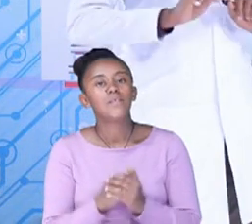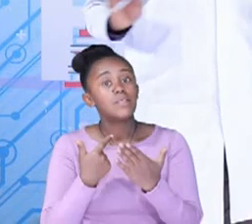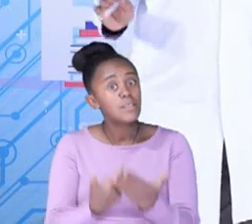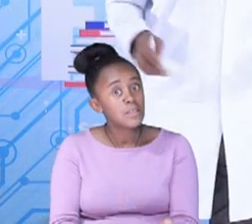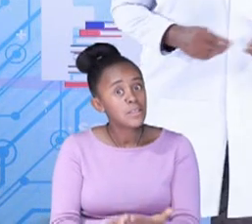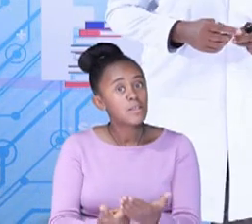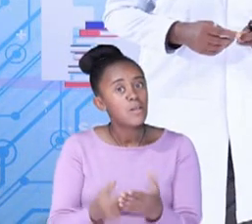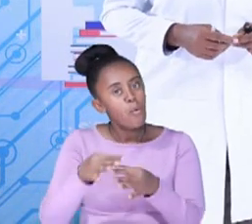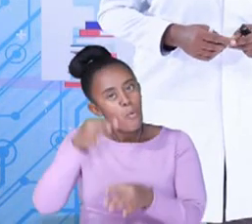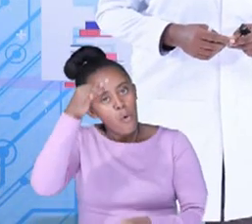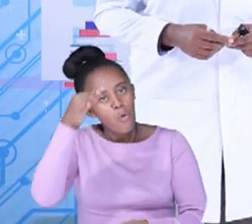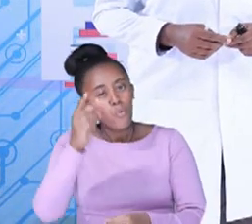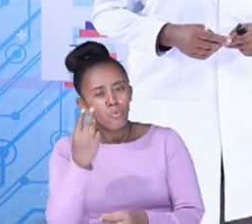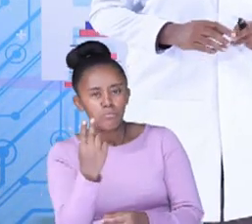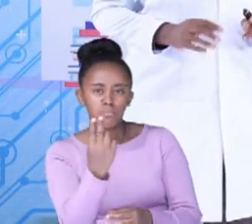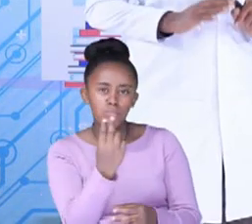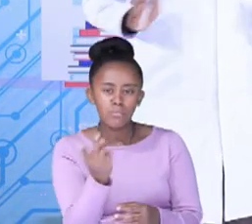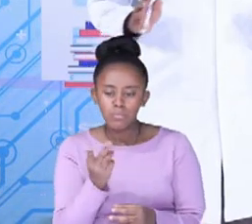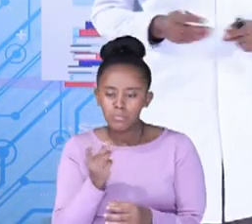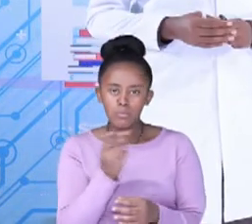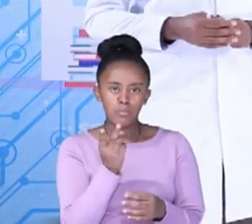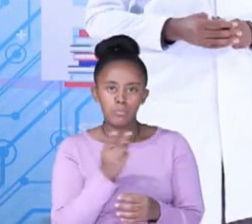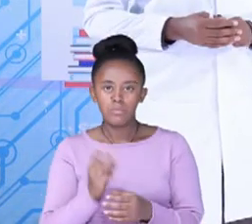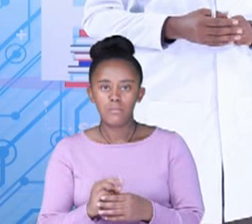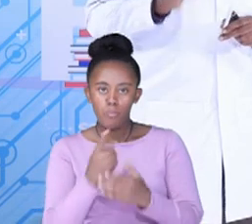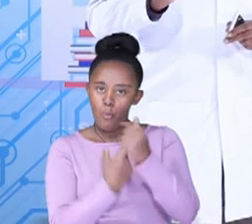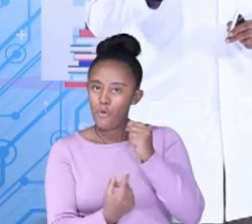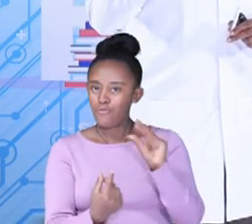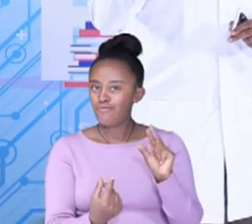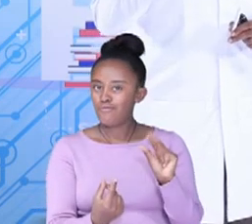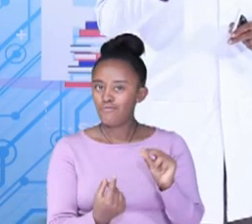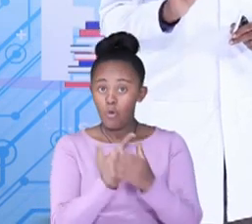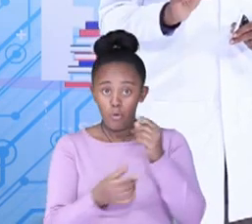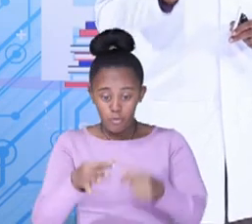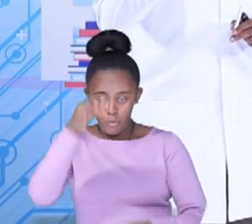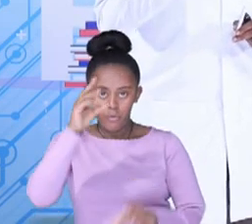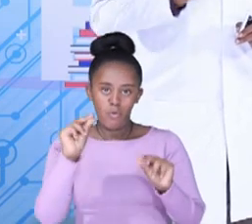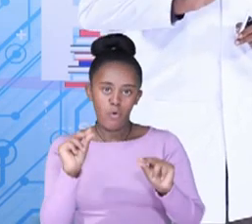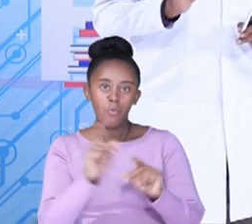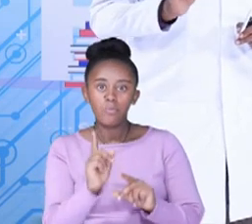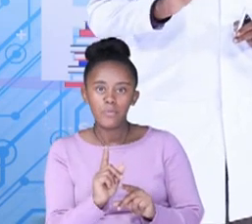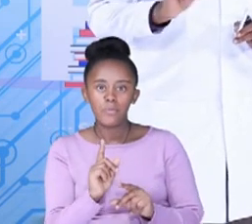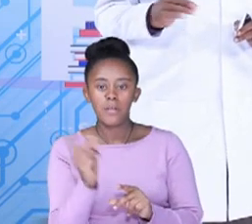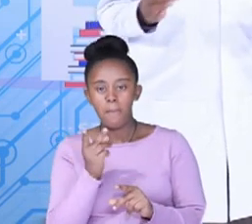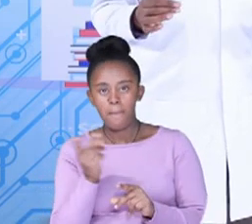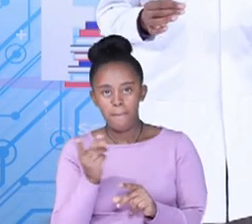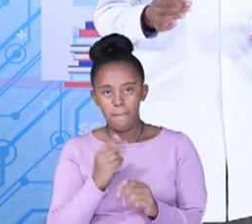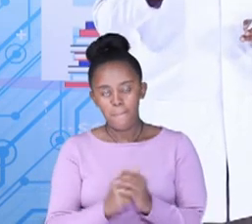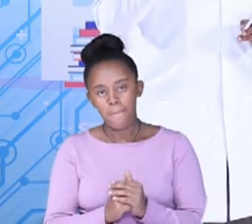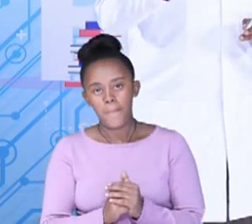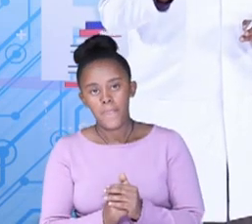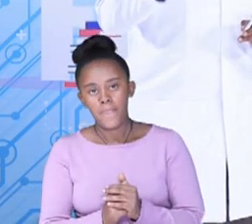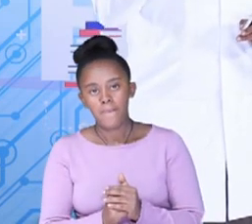These poles always exist in pair. There is no monopole. Okay, always magnet or always a